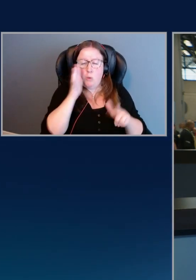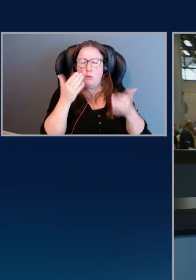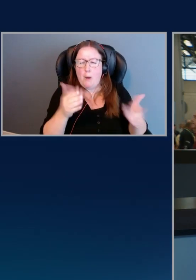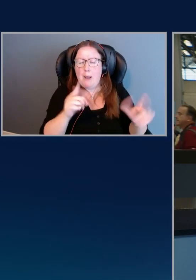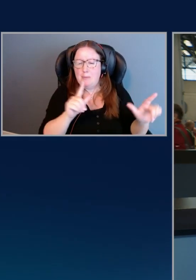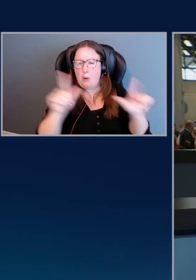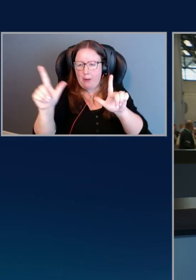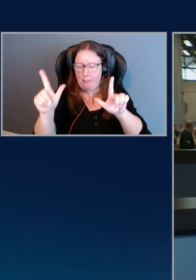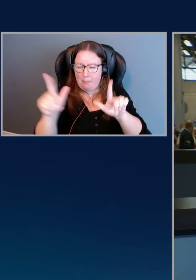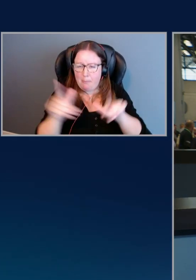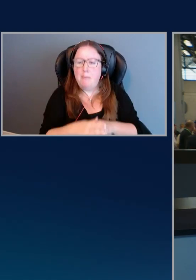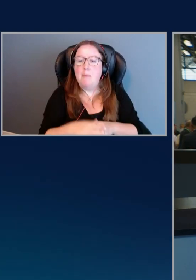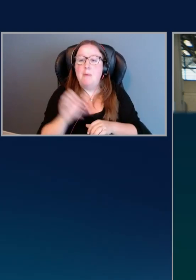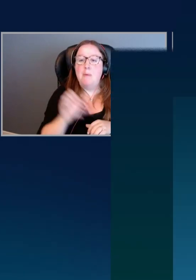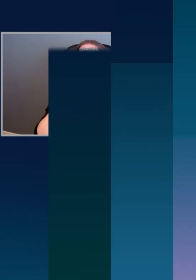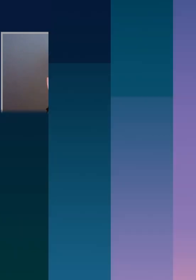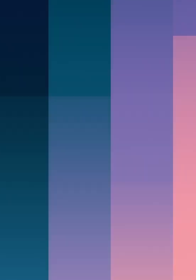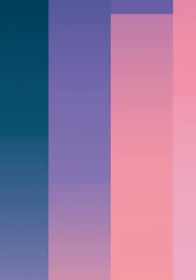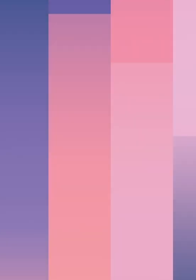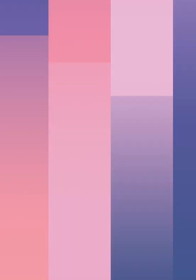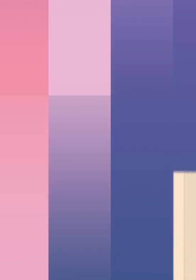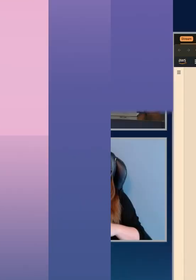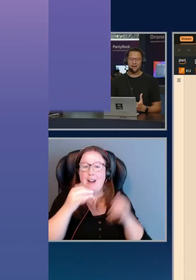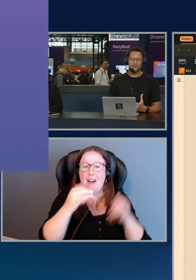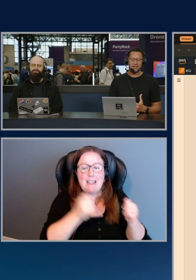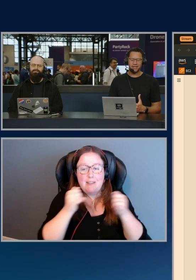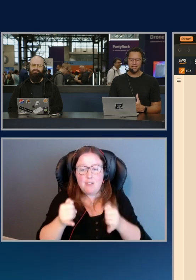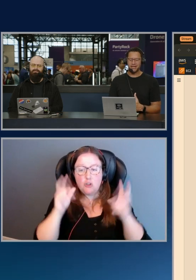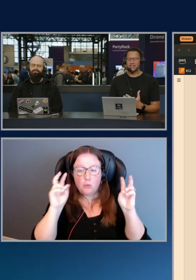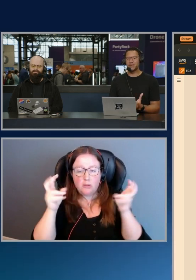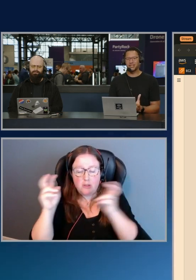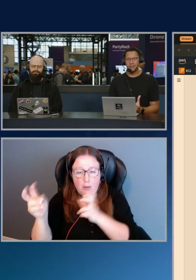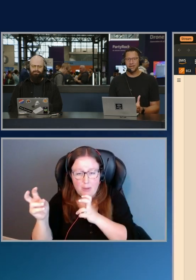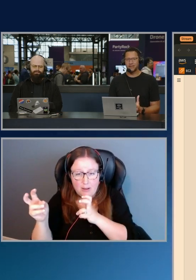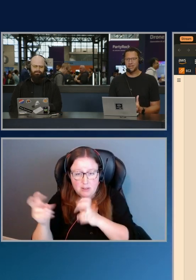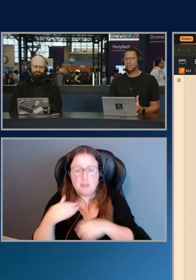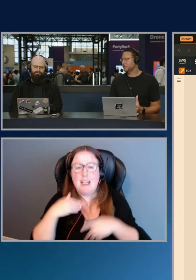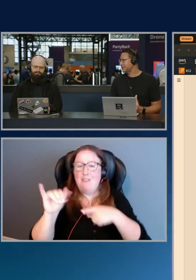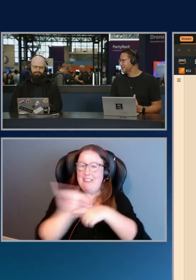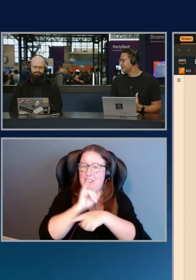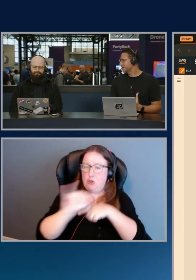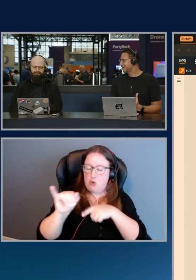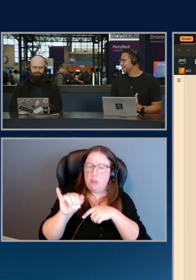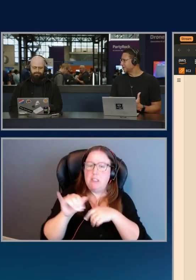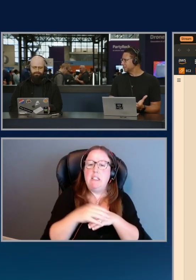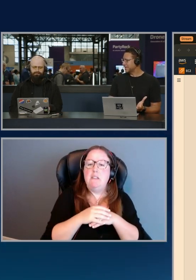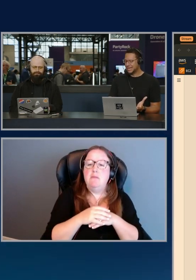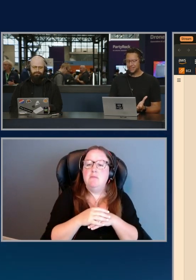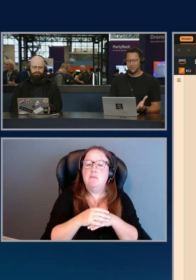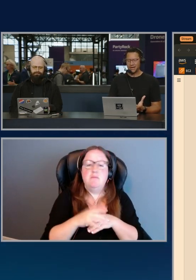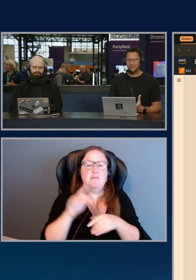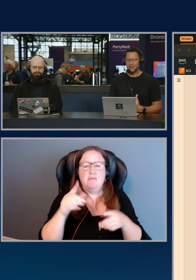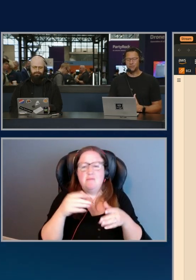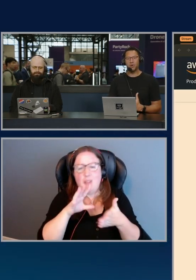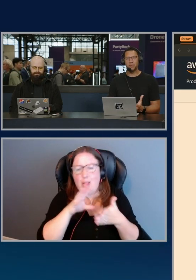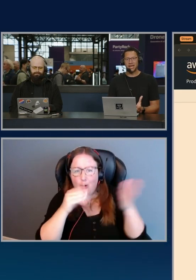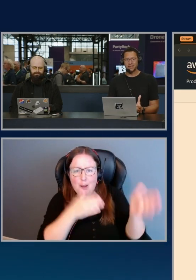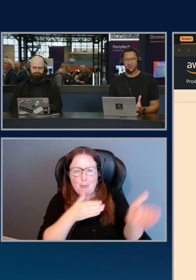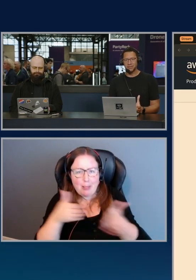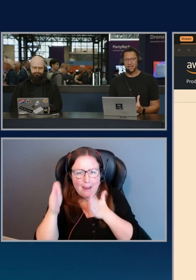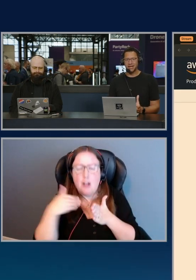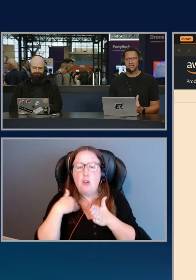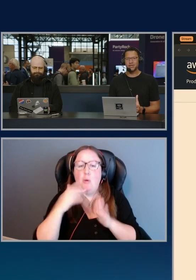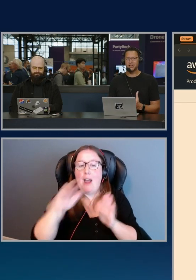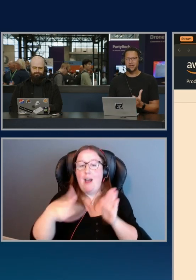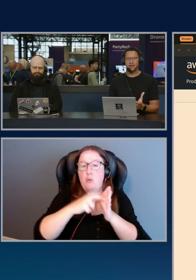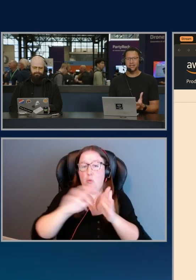here. So we have the SimuLearn individual topics. You have the industry topics or industry learning plans. You have the role-based